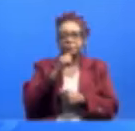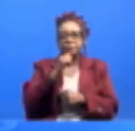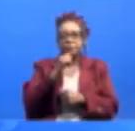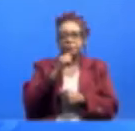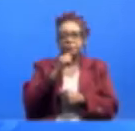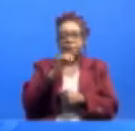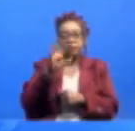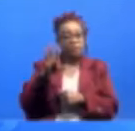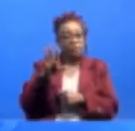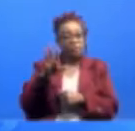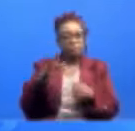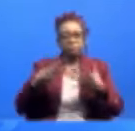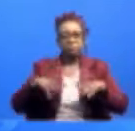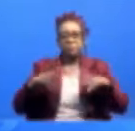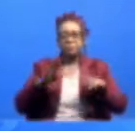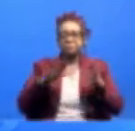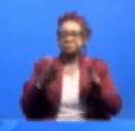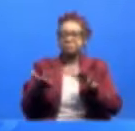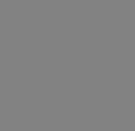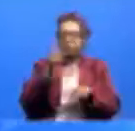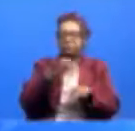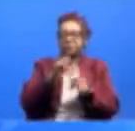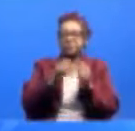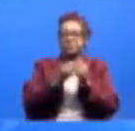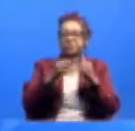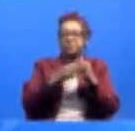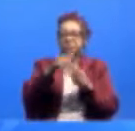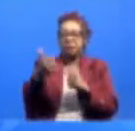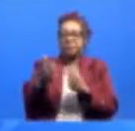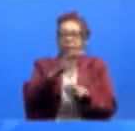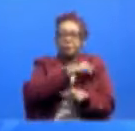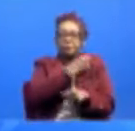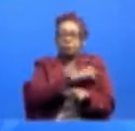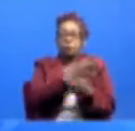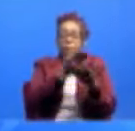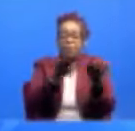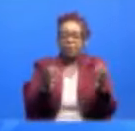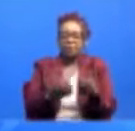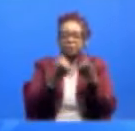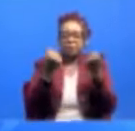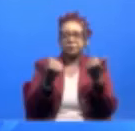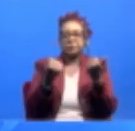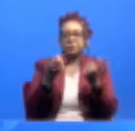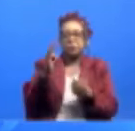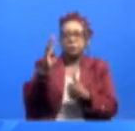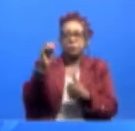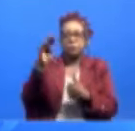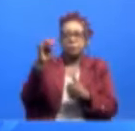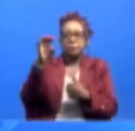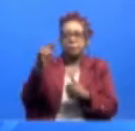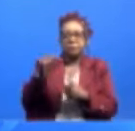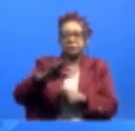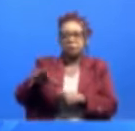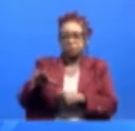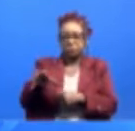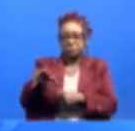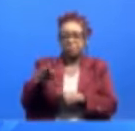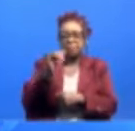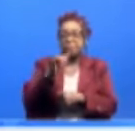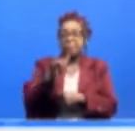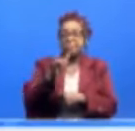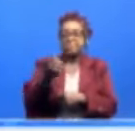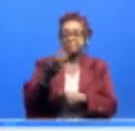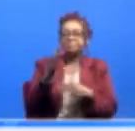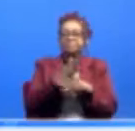Five people have died and 18 others hospitalized in an accident in Bomet County. The incident was between